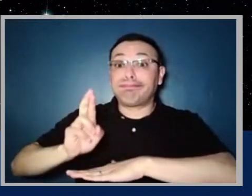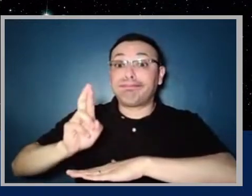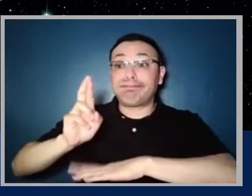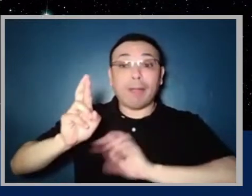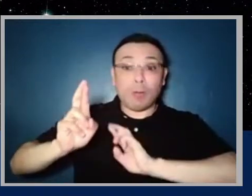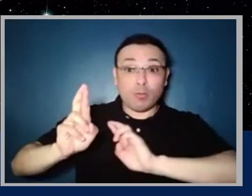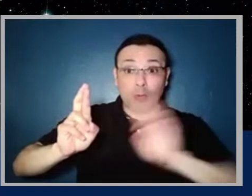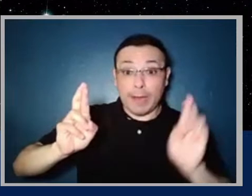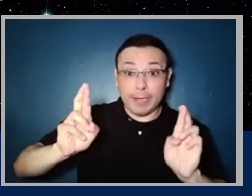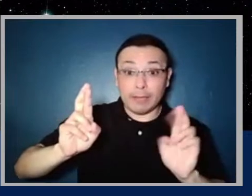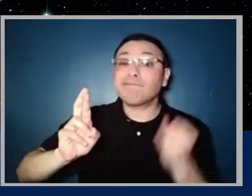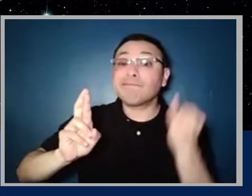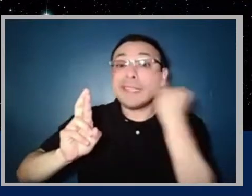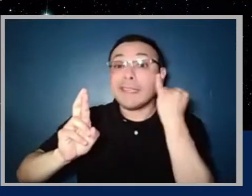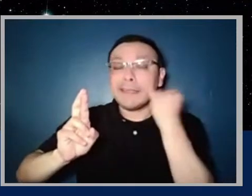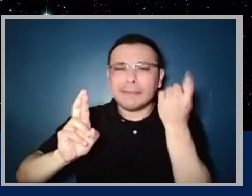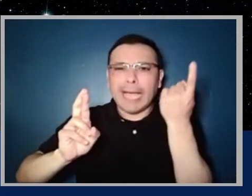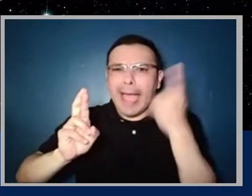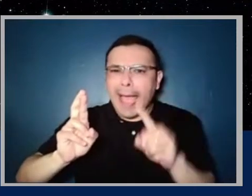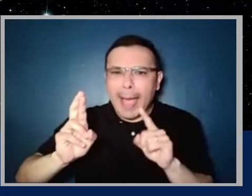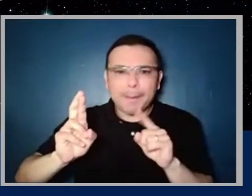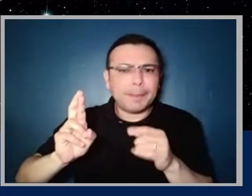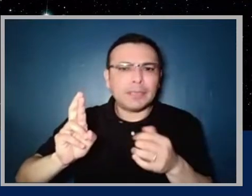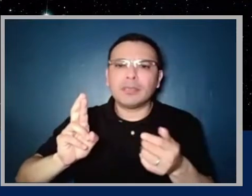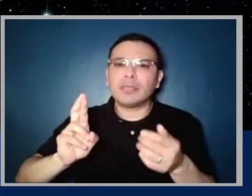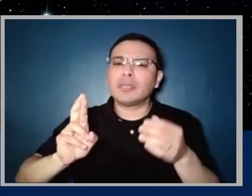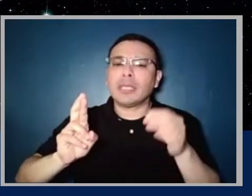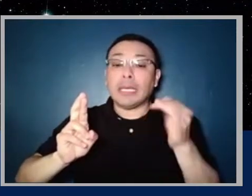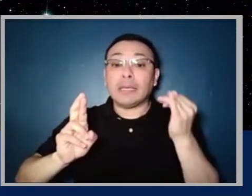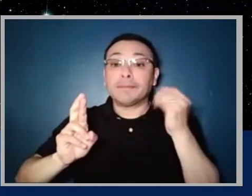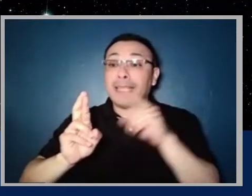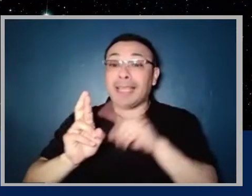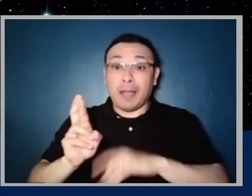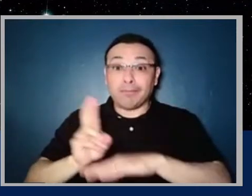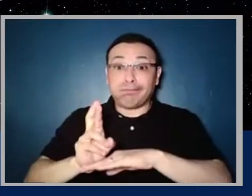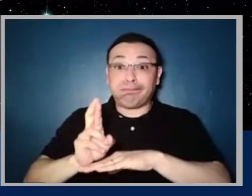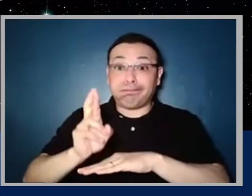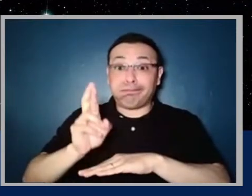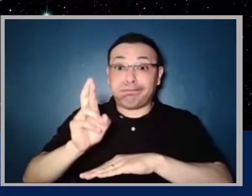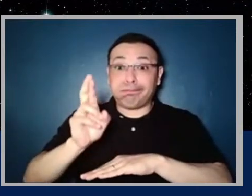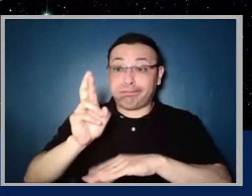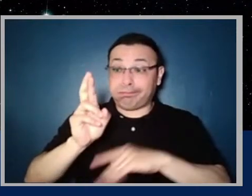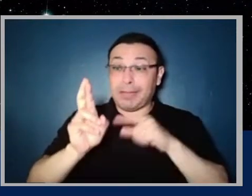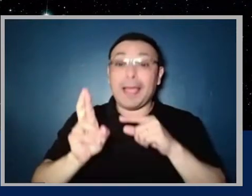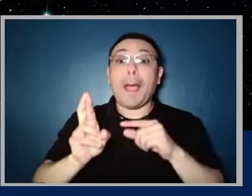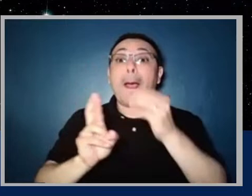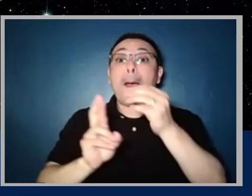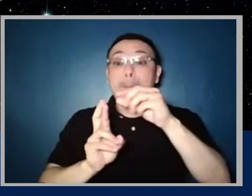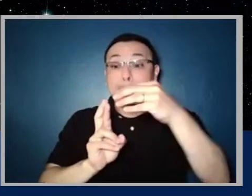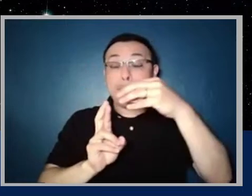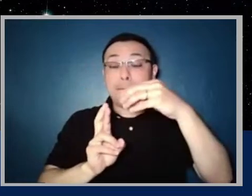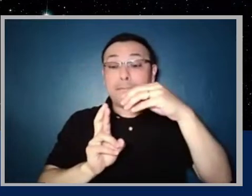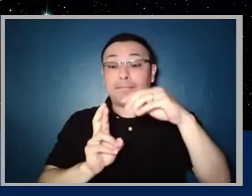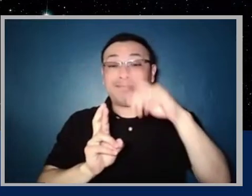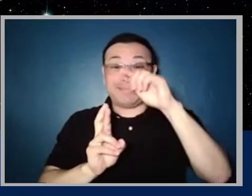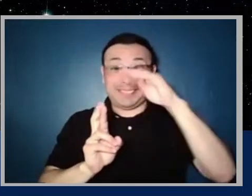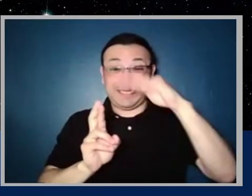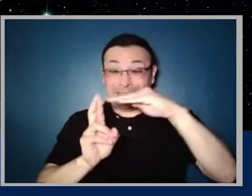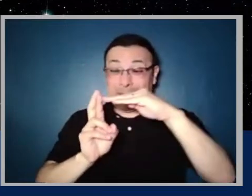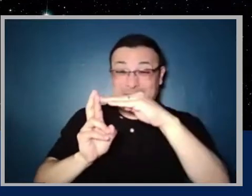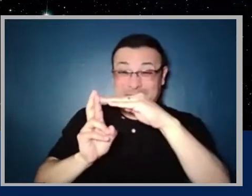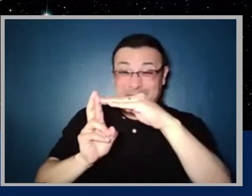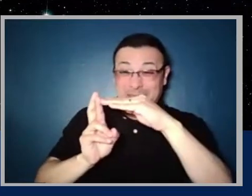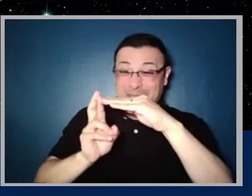operations, just in case something happens where if the capsule gets up to space and starts to rendezvous with the ISS, they encounter some kind